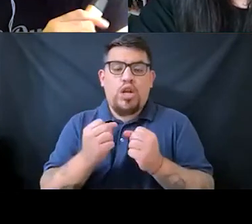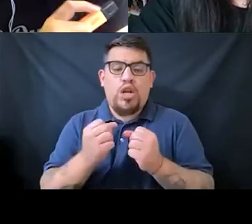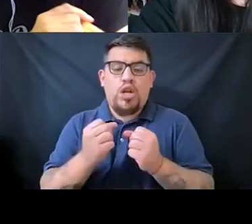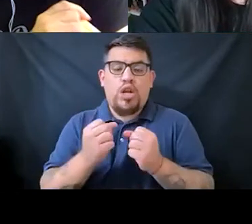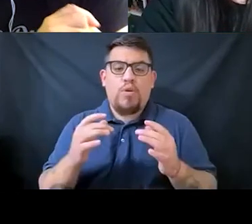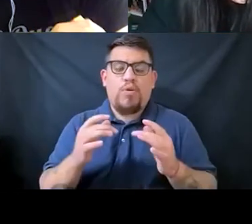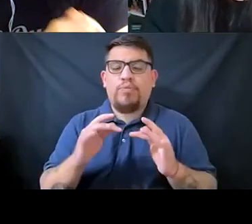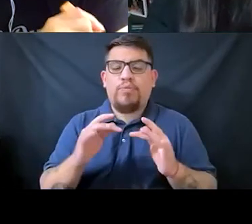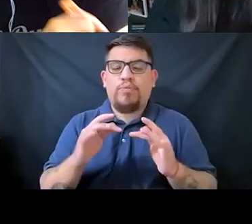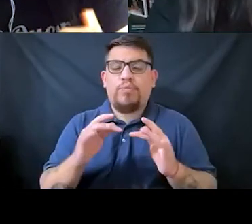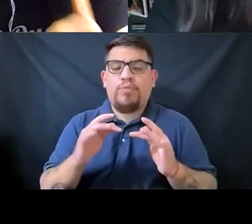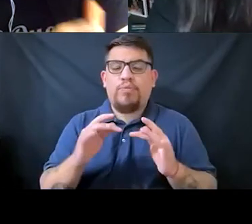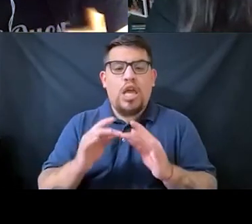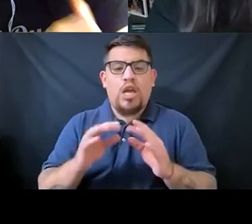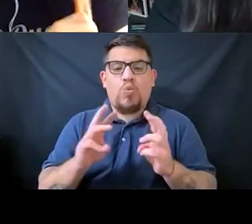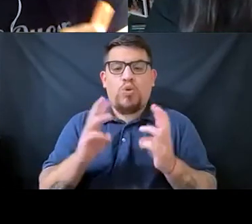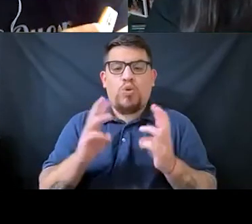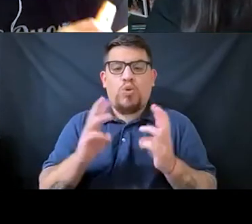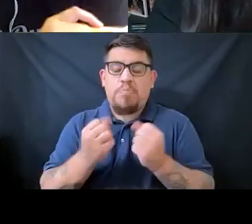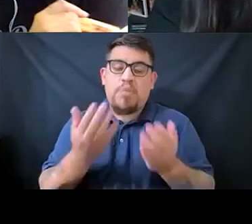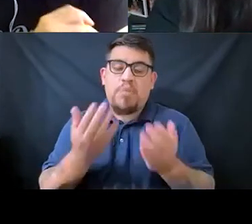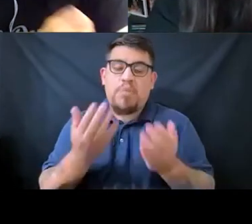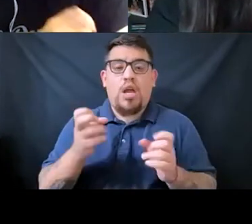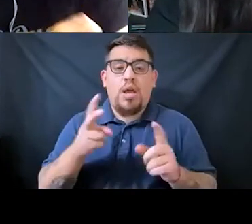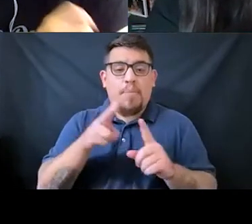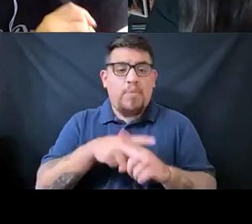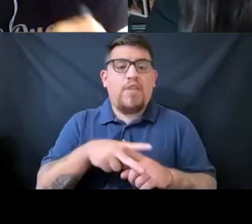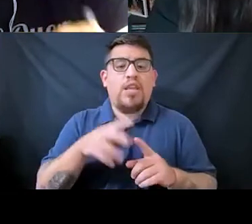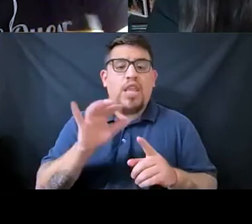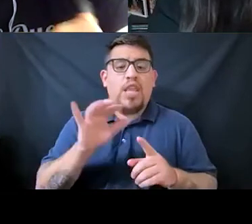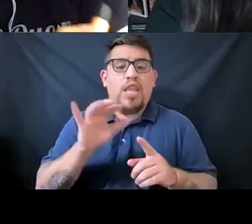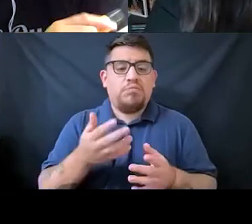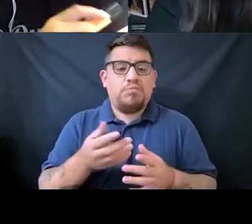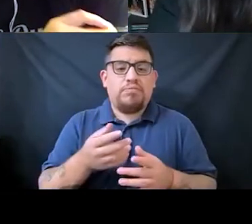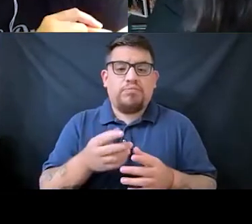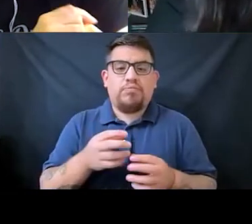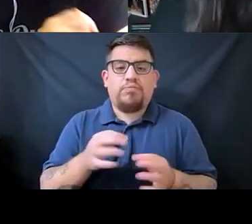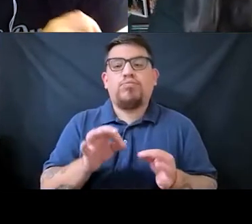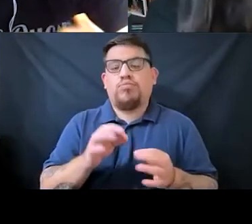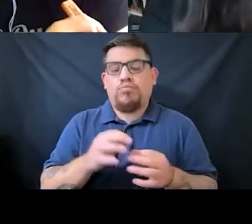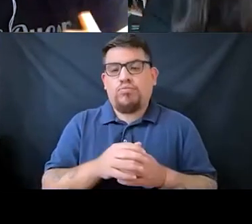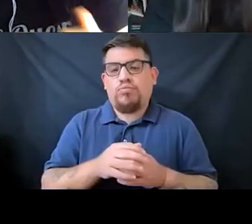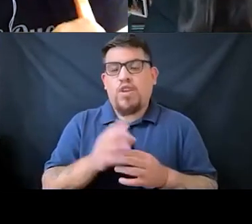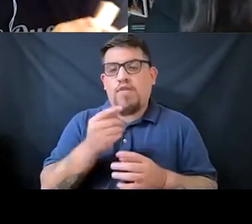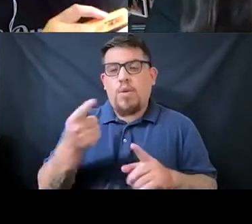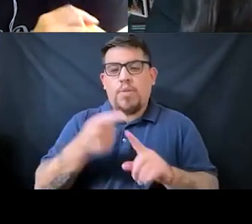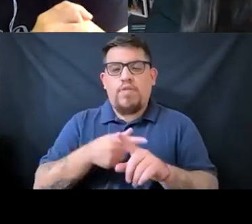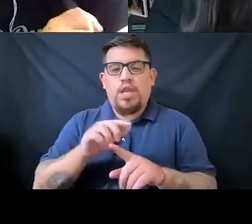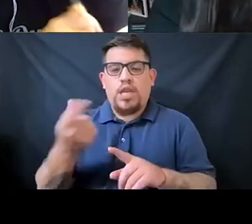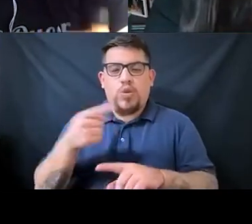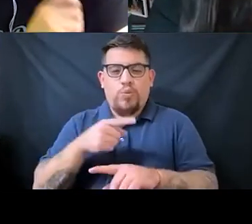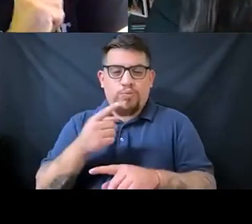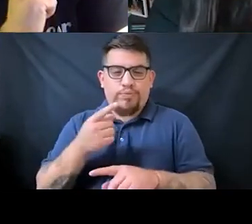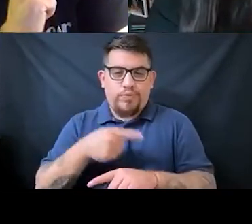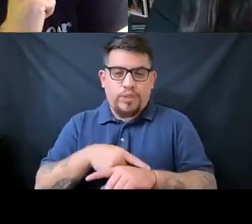something that you consider applying for the next time you see our grant. Wow. A couple of months before the next one. But and I mean,